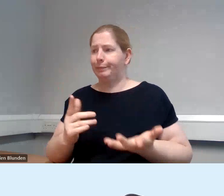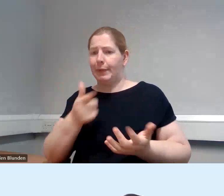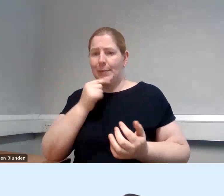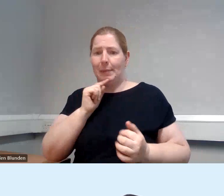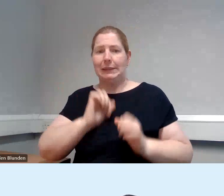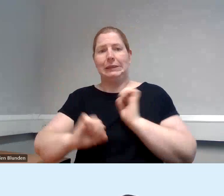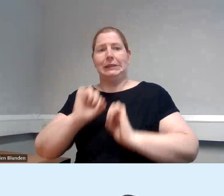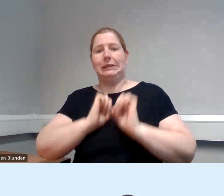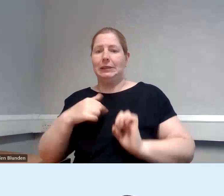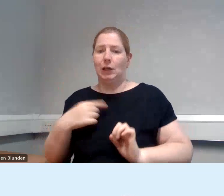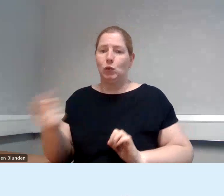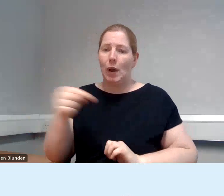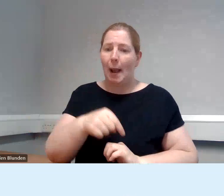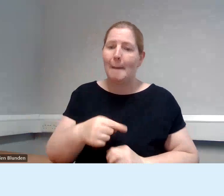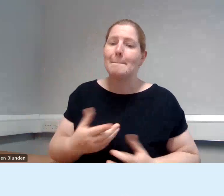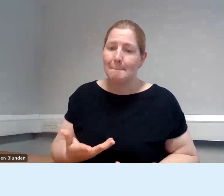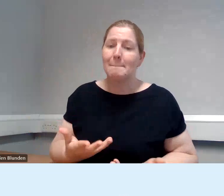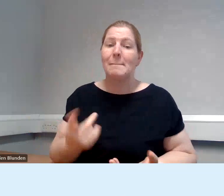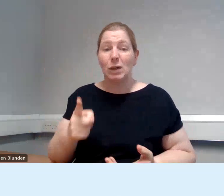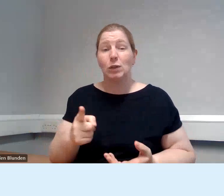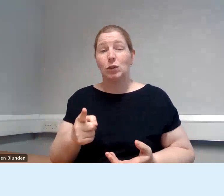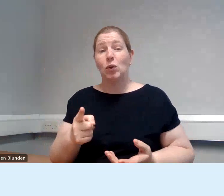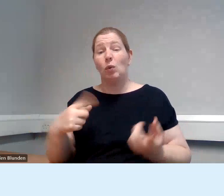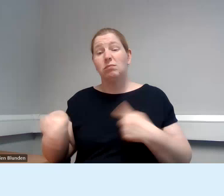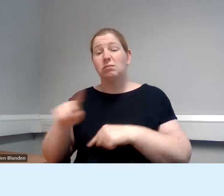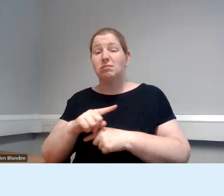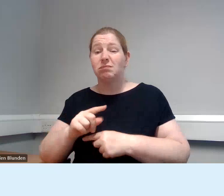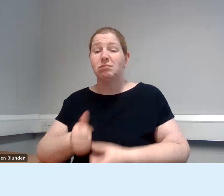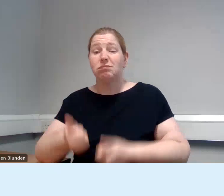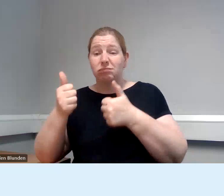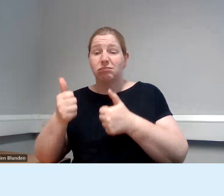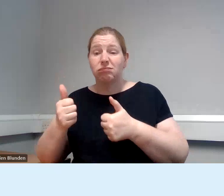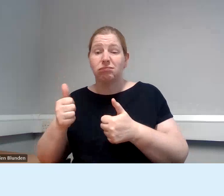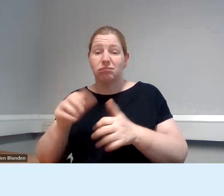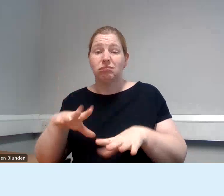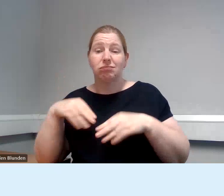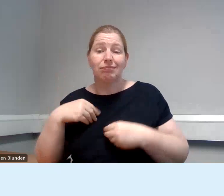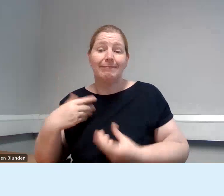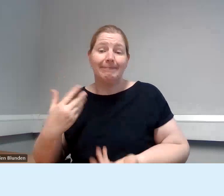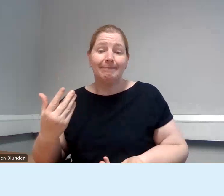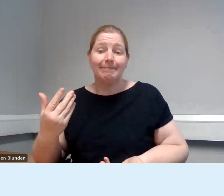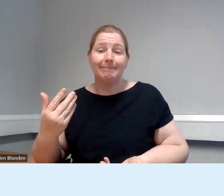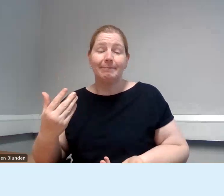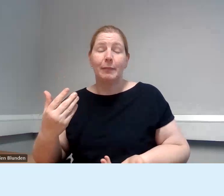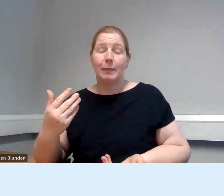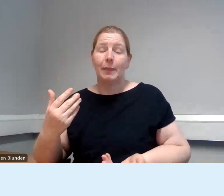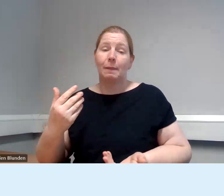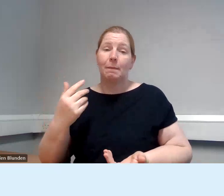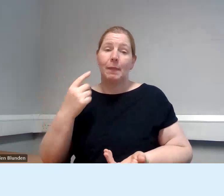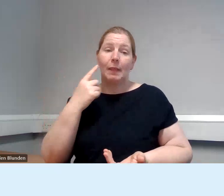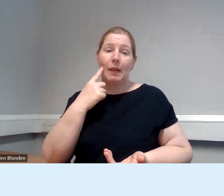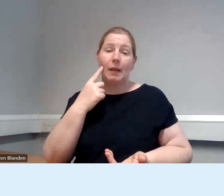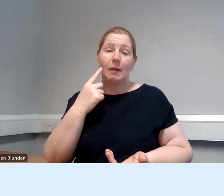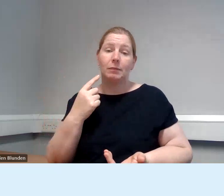So it is well received. I think the majority of